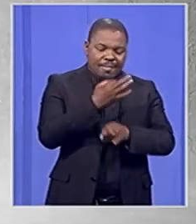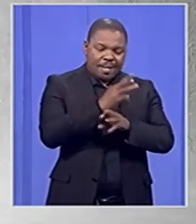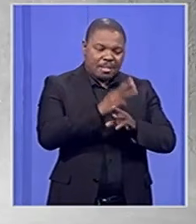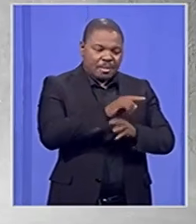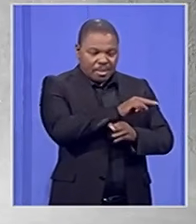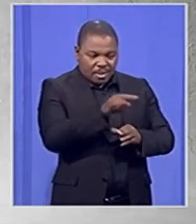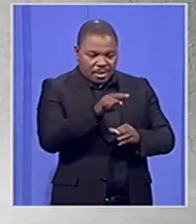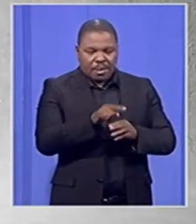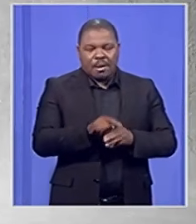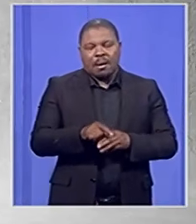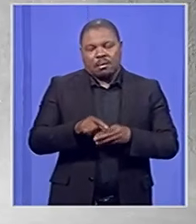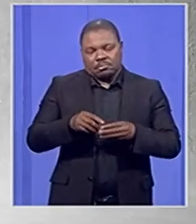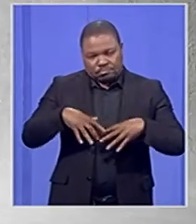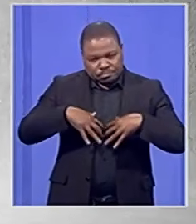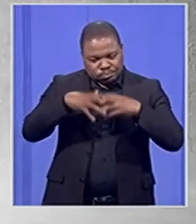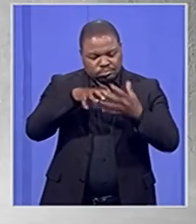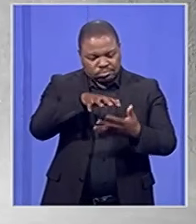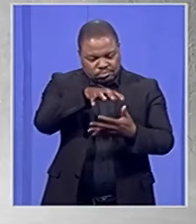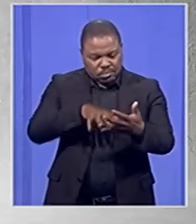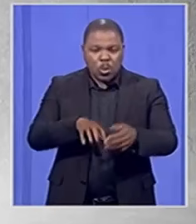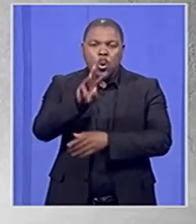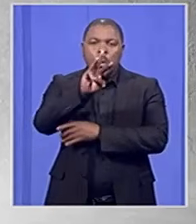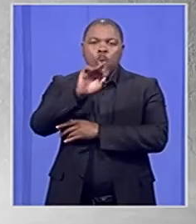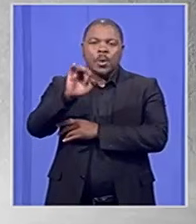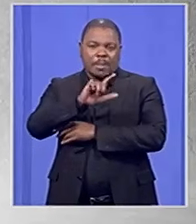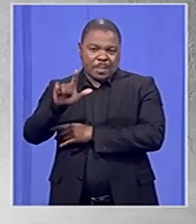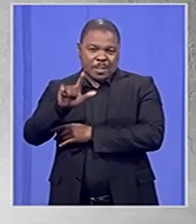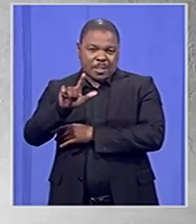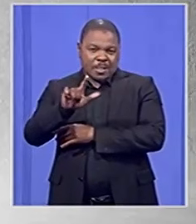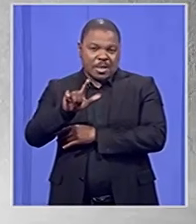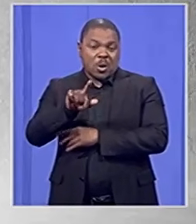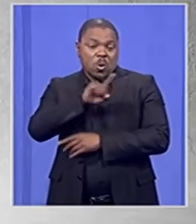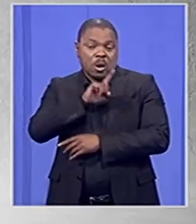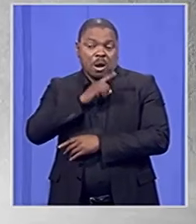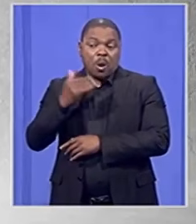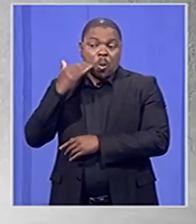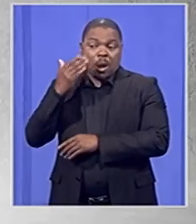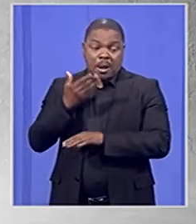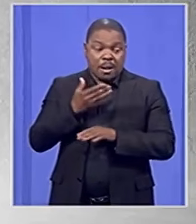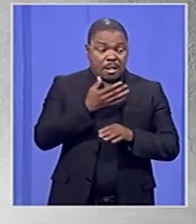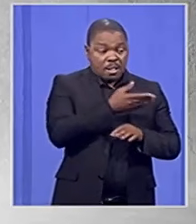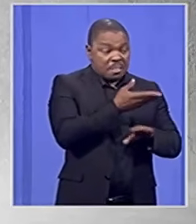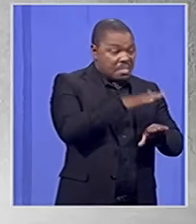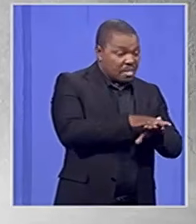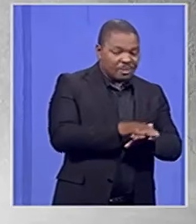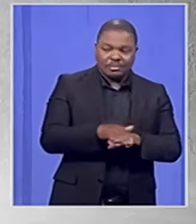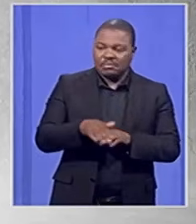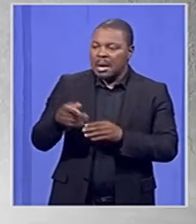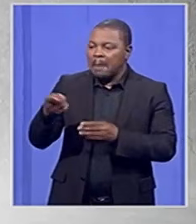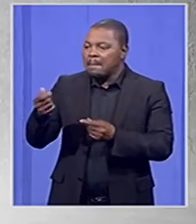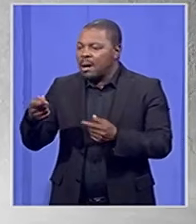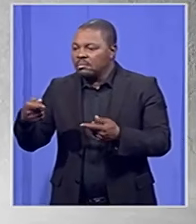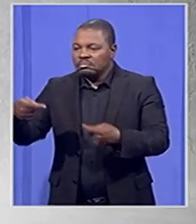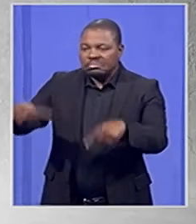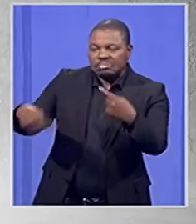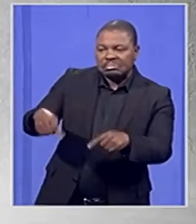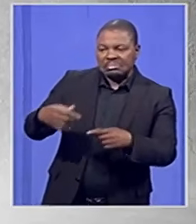phela hobane jwale ha se ba hlokaetse o ka fumana bana ba lwanela ditjhelete bana ba lwanela matlo ba lwanela